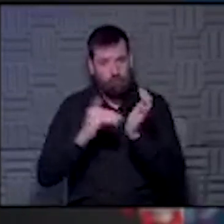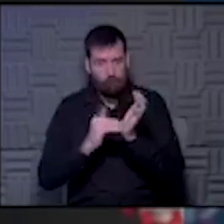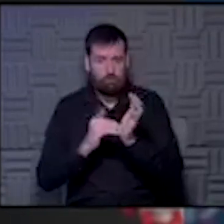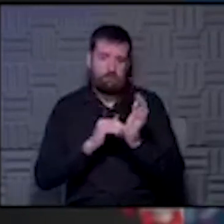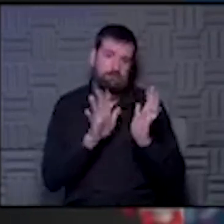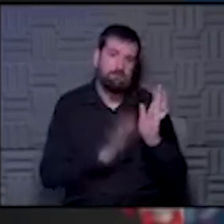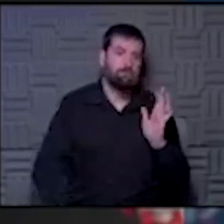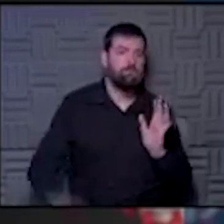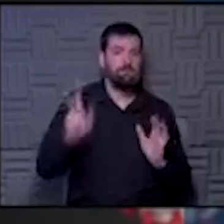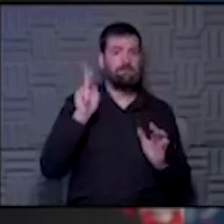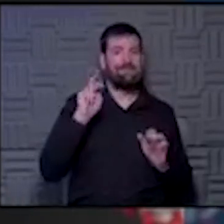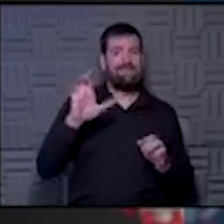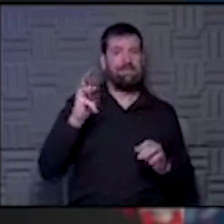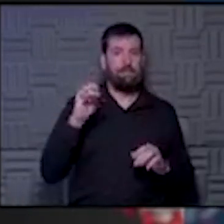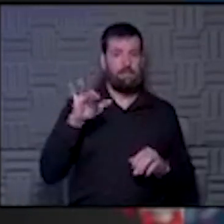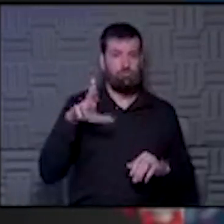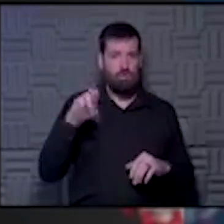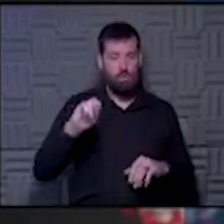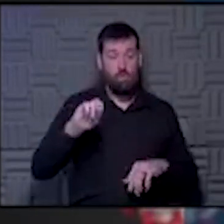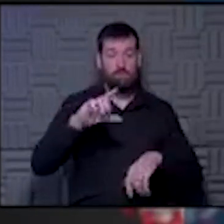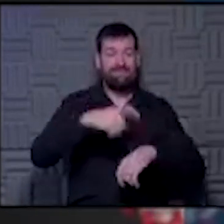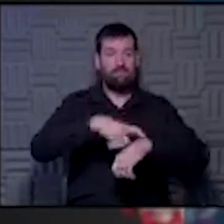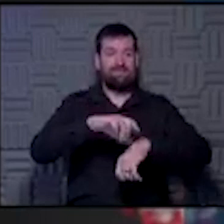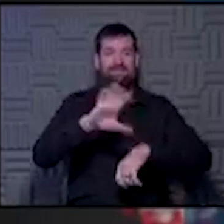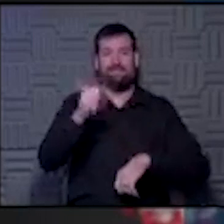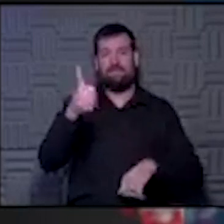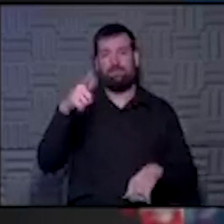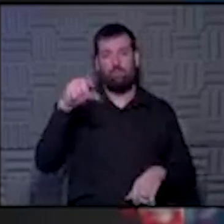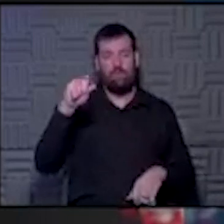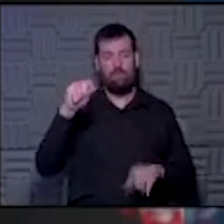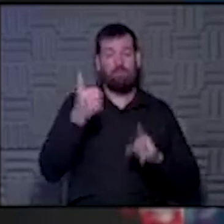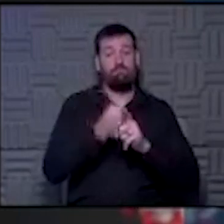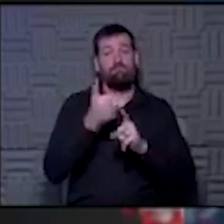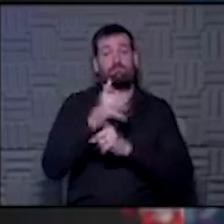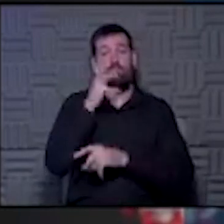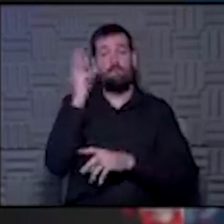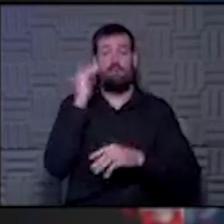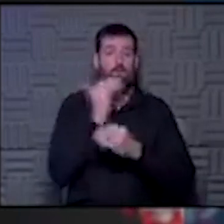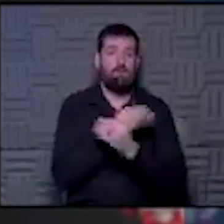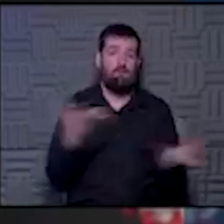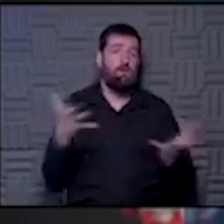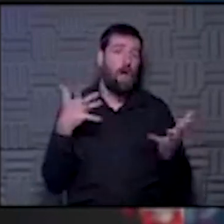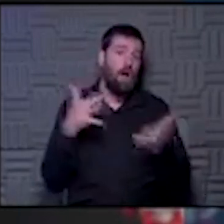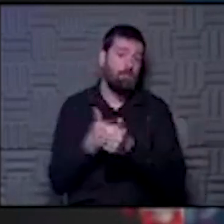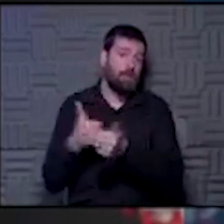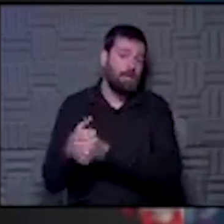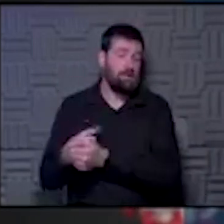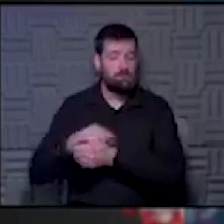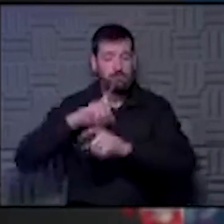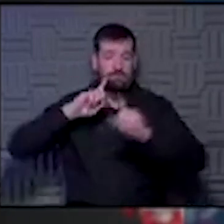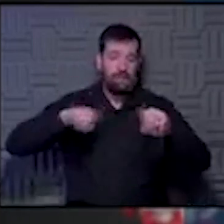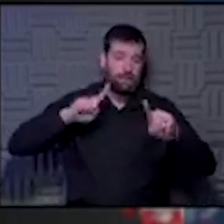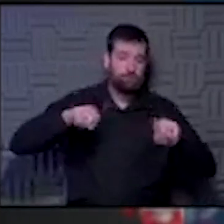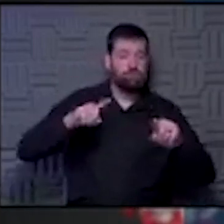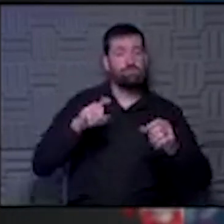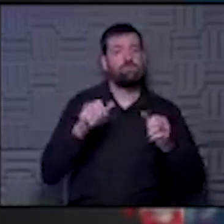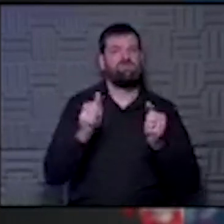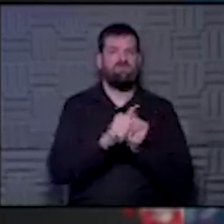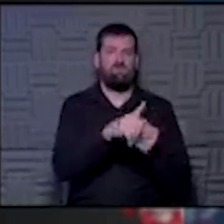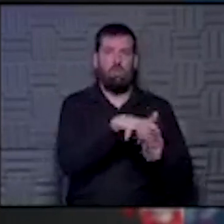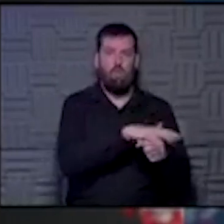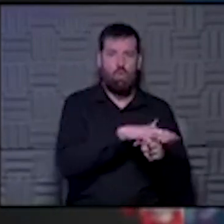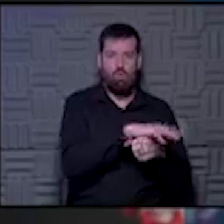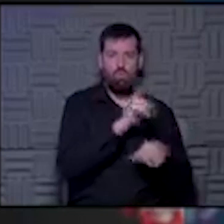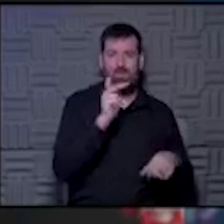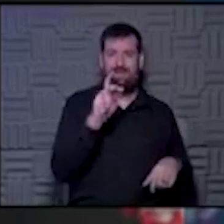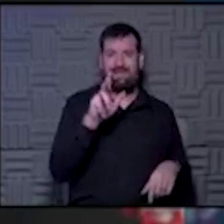area at 10:20 a.m. The chief medical officers will be updating and answering questions with local KC